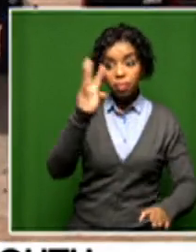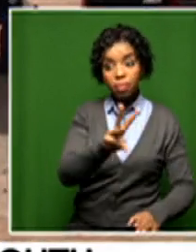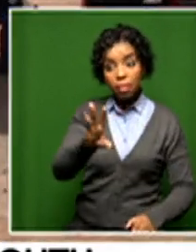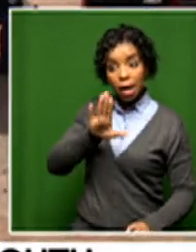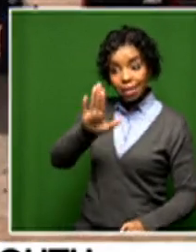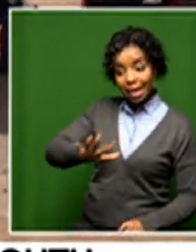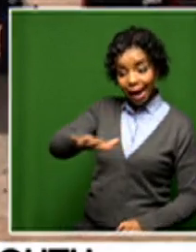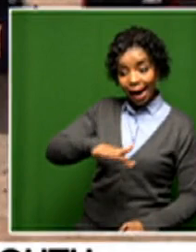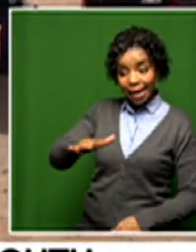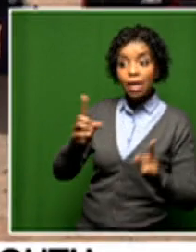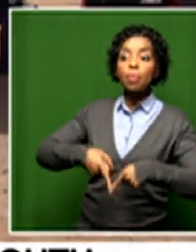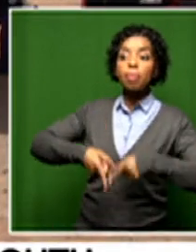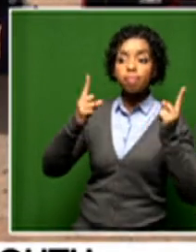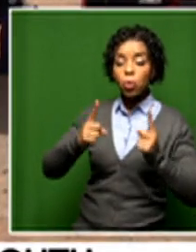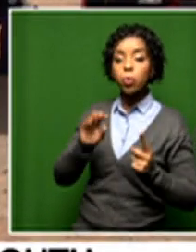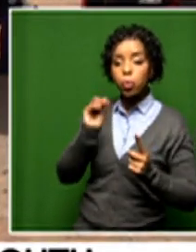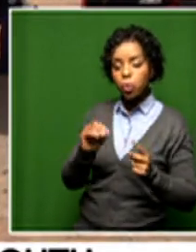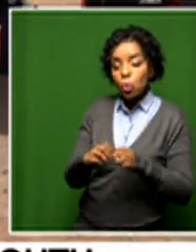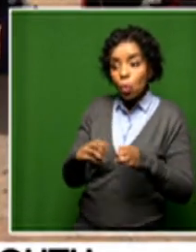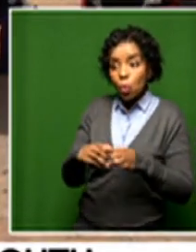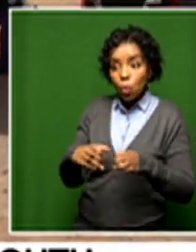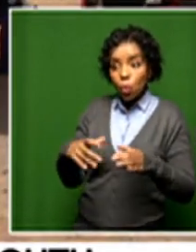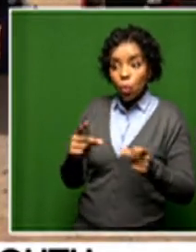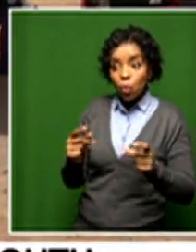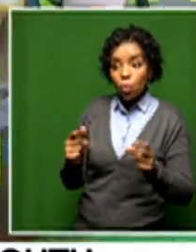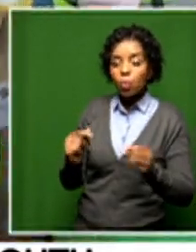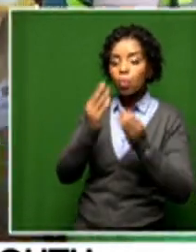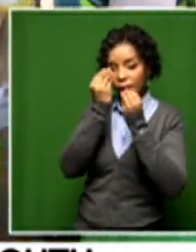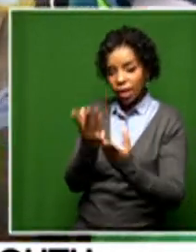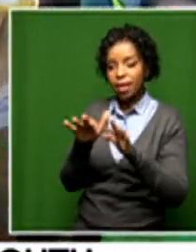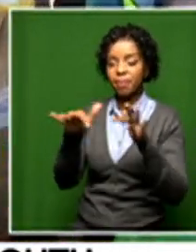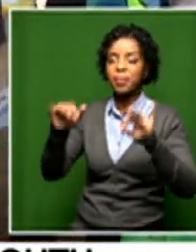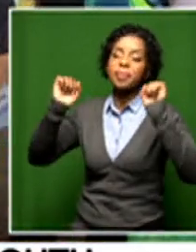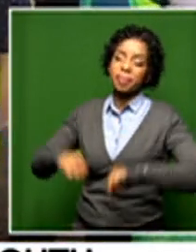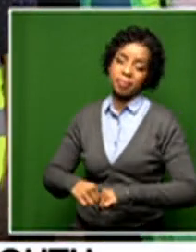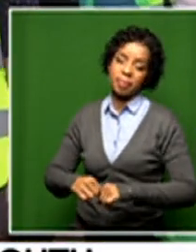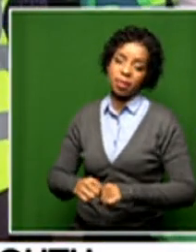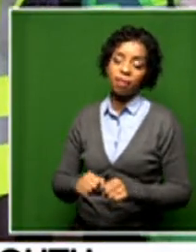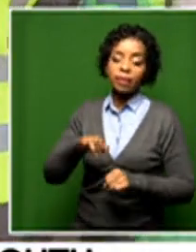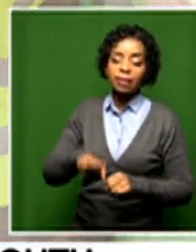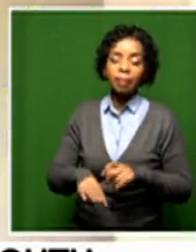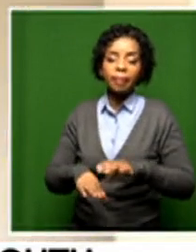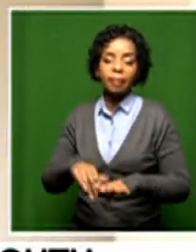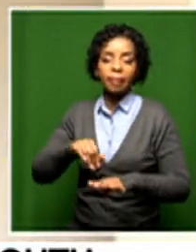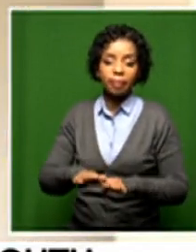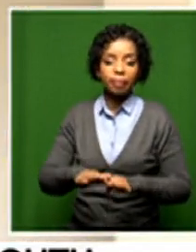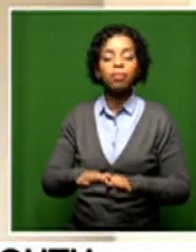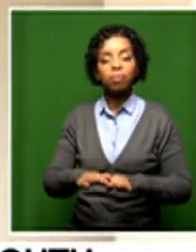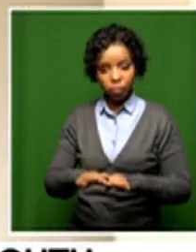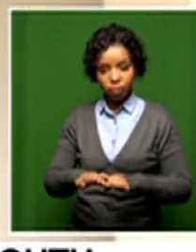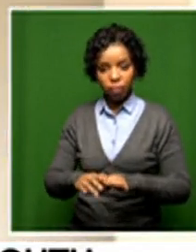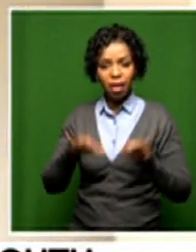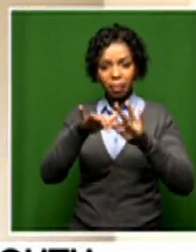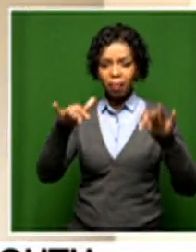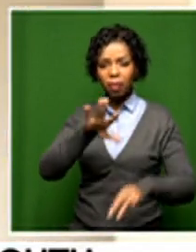will also warn if we think that there's going to be a need for any steps that need to be taken. So people mustn't think that we'll wake up one day, there's a